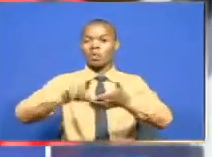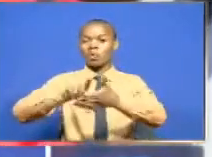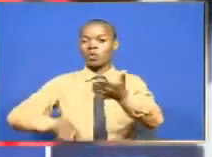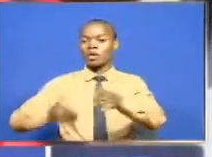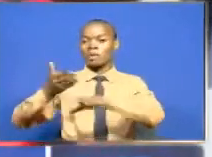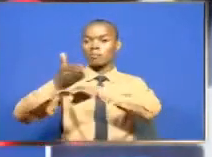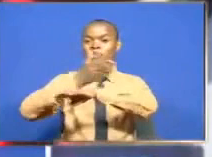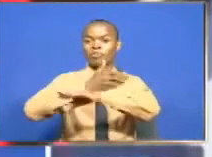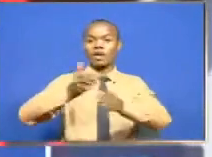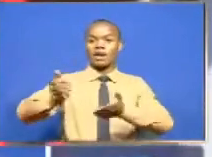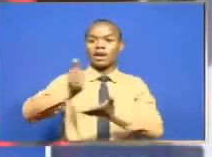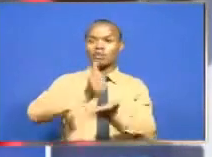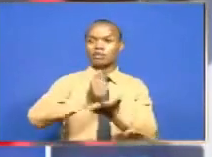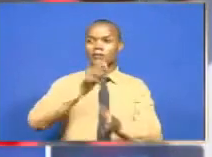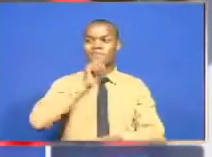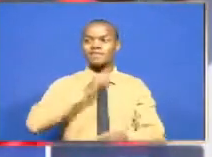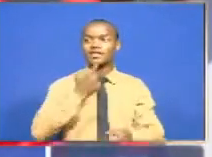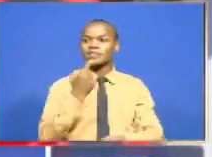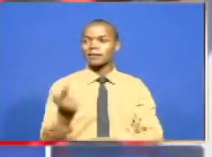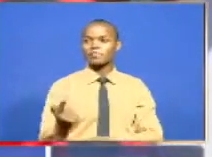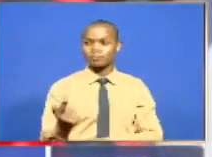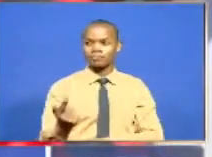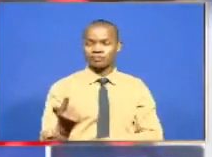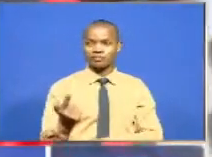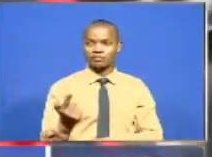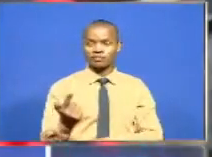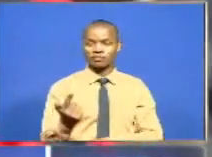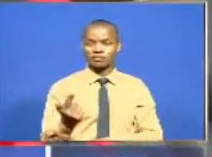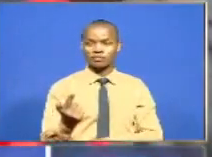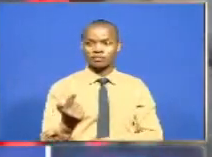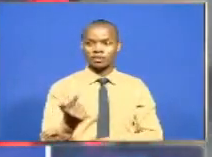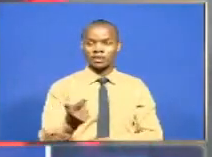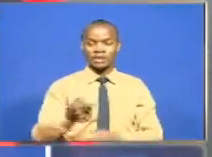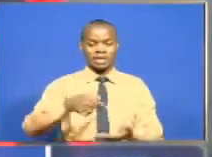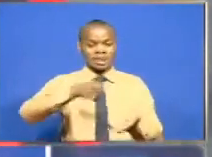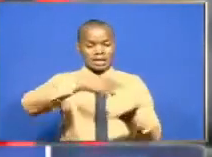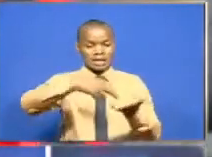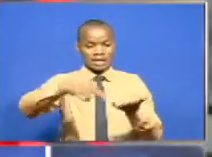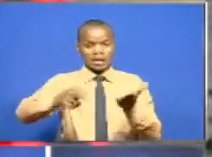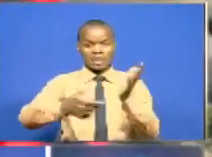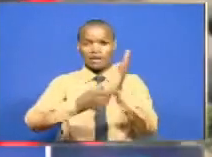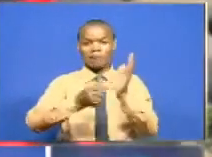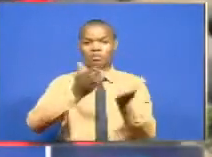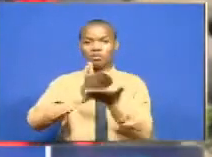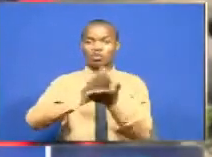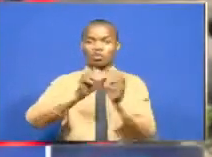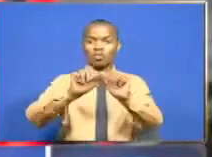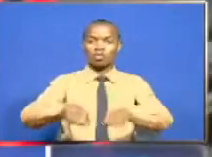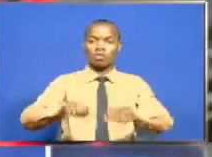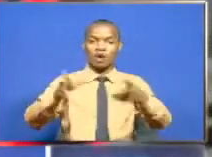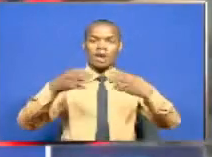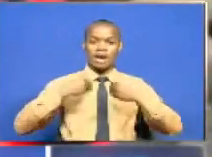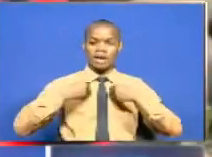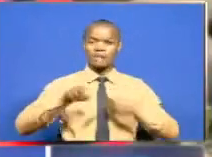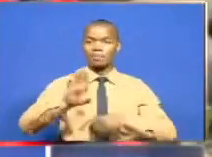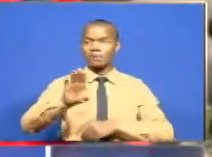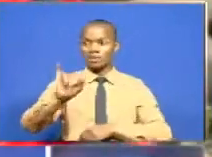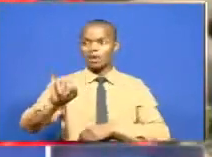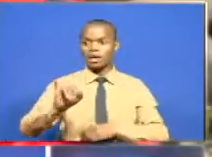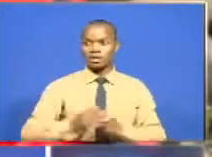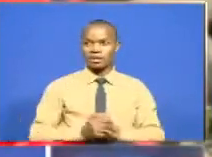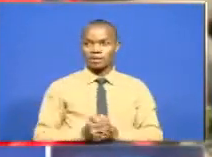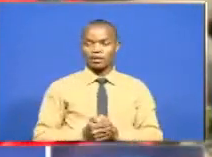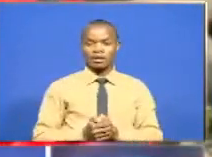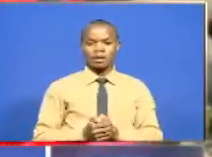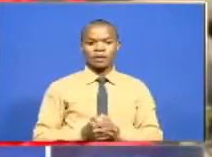imepitishwa ambayo inasema ya kwamba kuweka majina haya ati ni kupitisha BBI. Watu